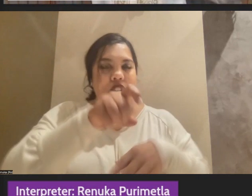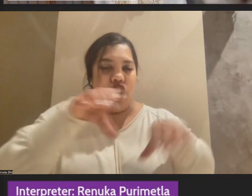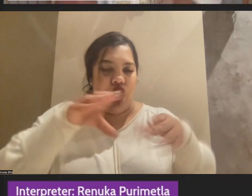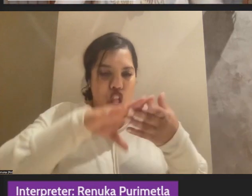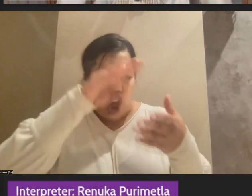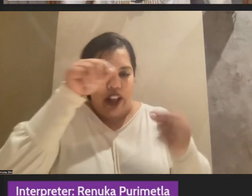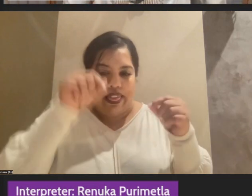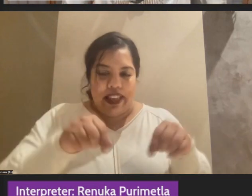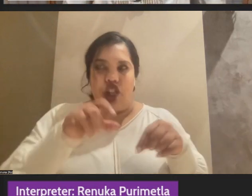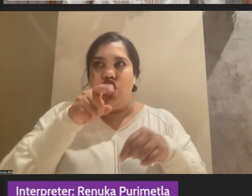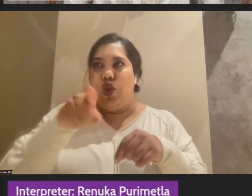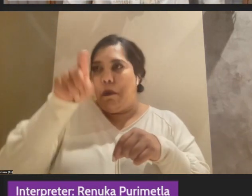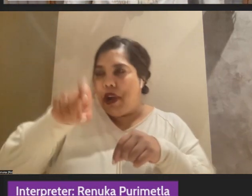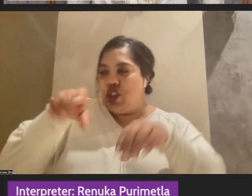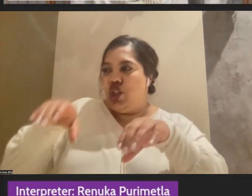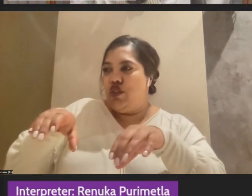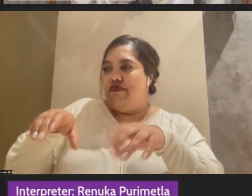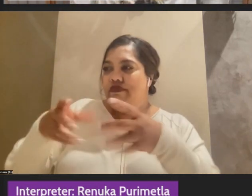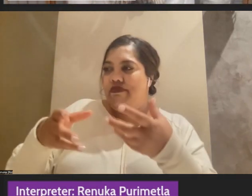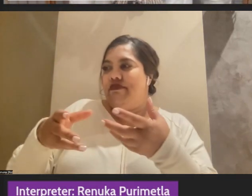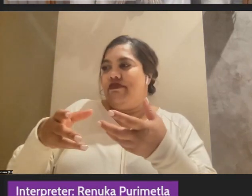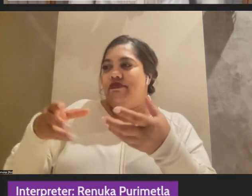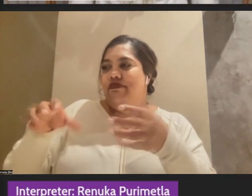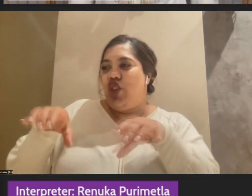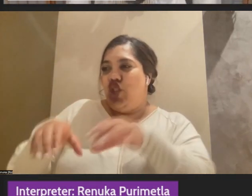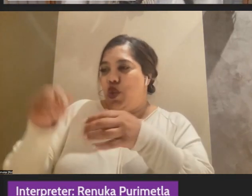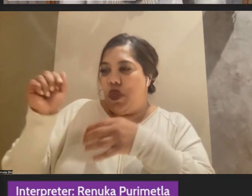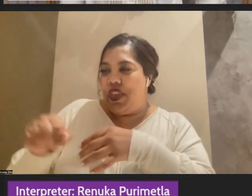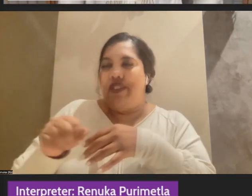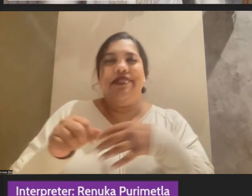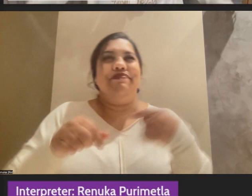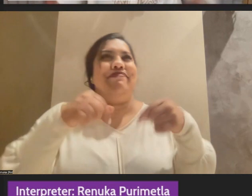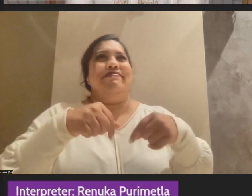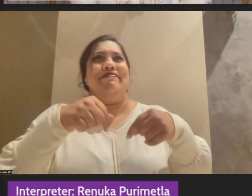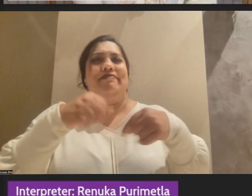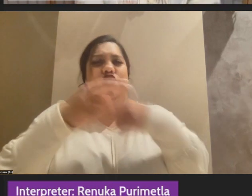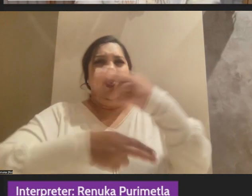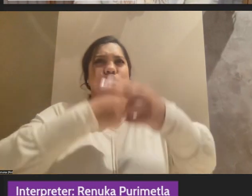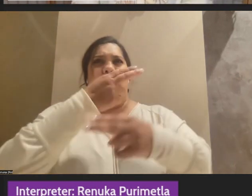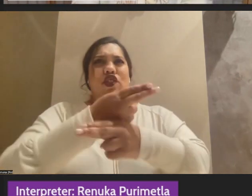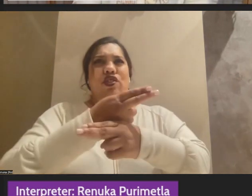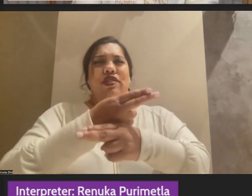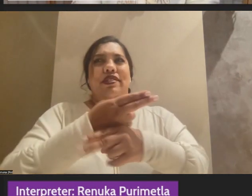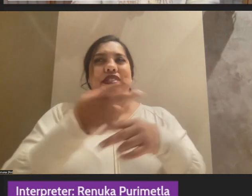Learning is a choice. This is not a school. The universe has no need to create a school,